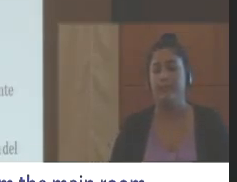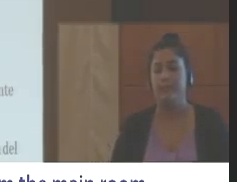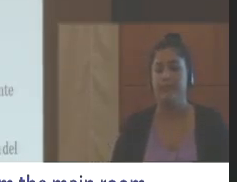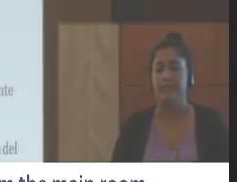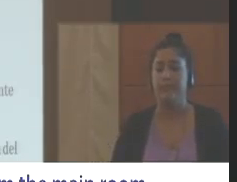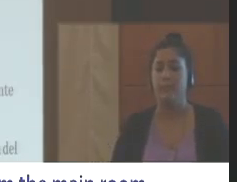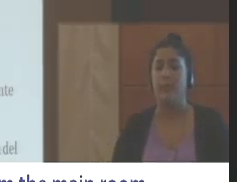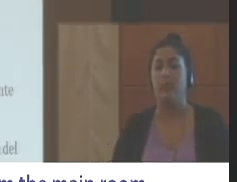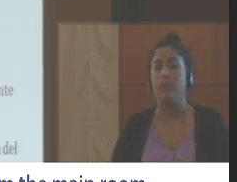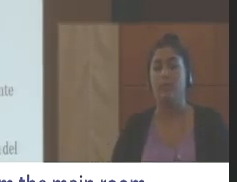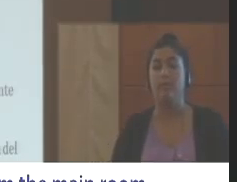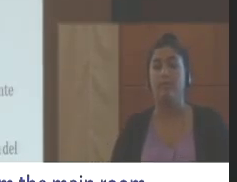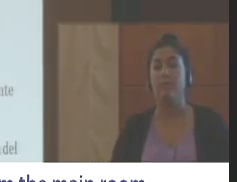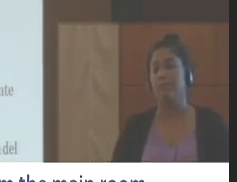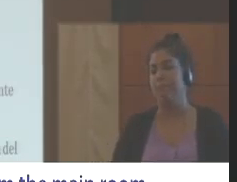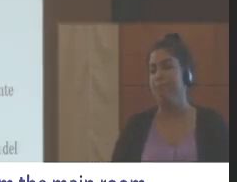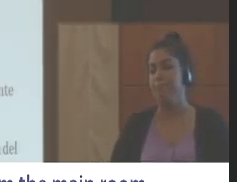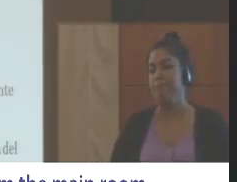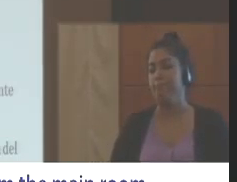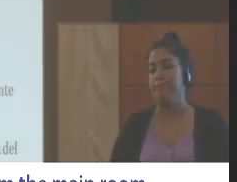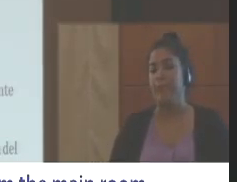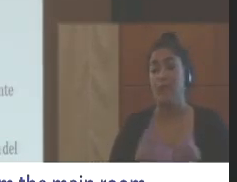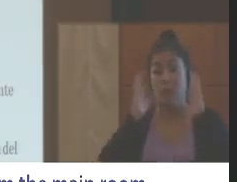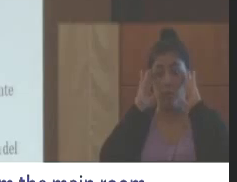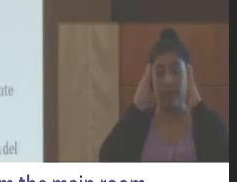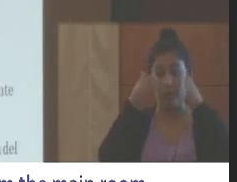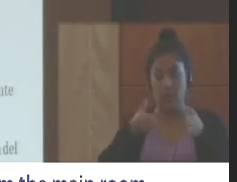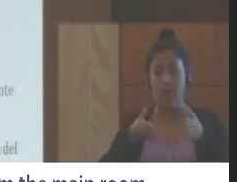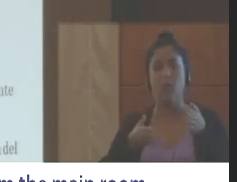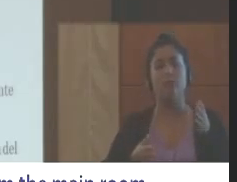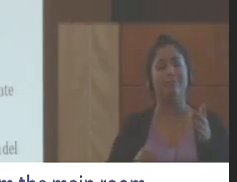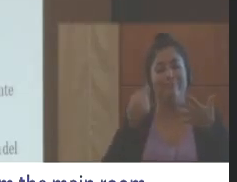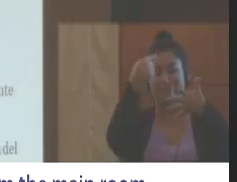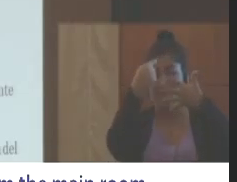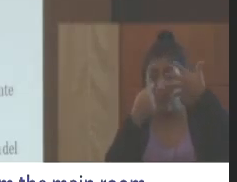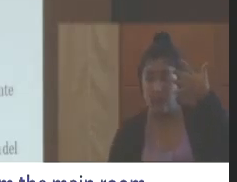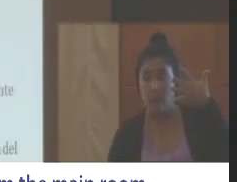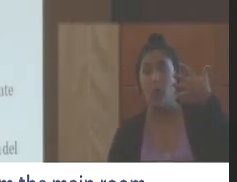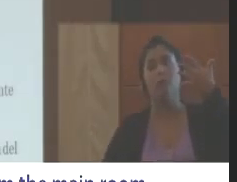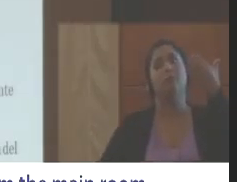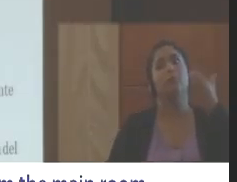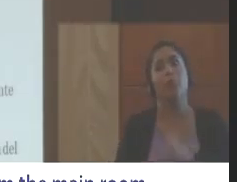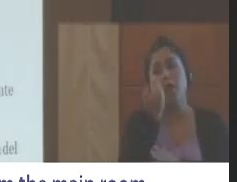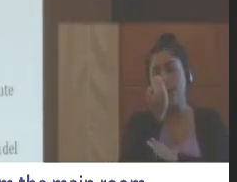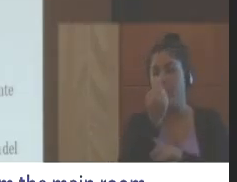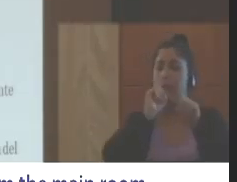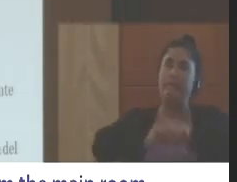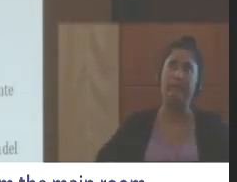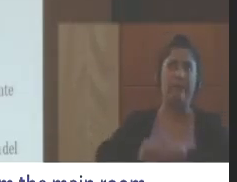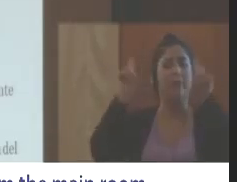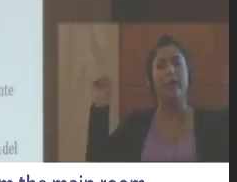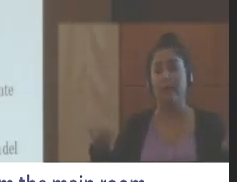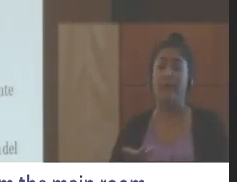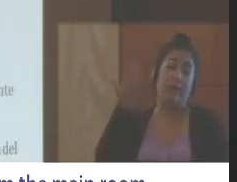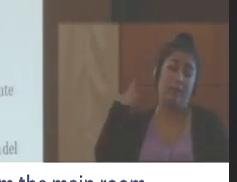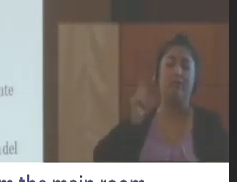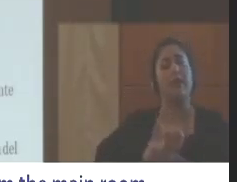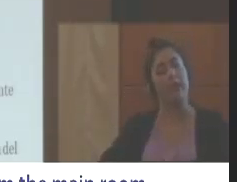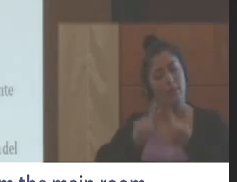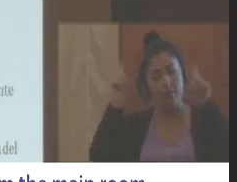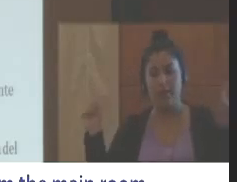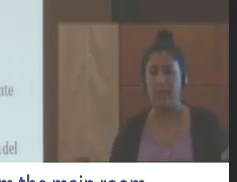We work in a new, different legal framework with an approach on planning